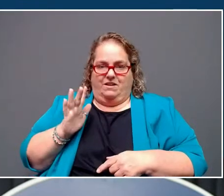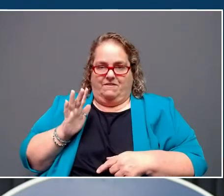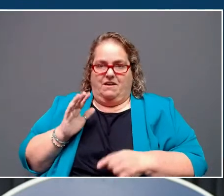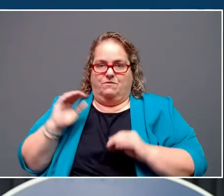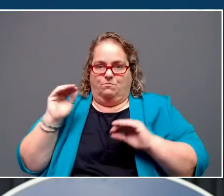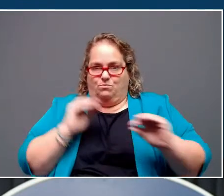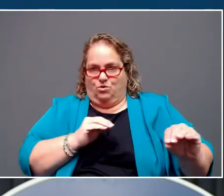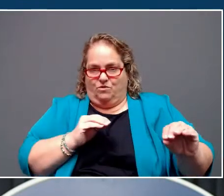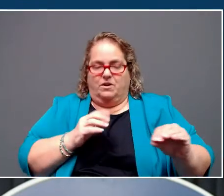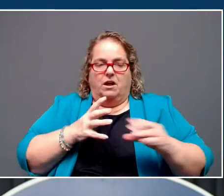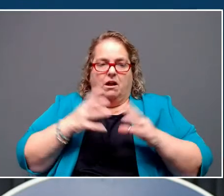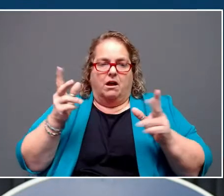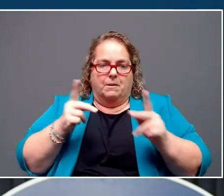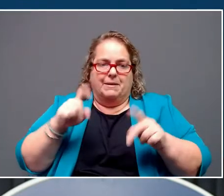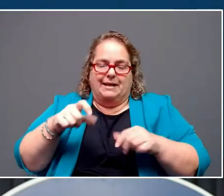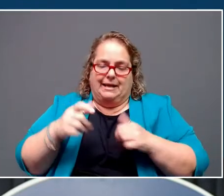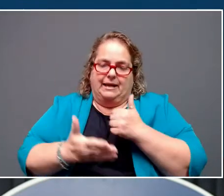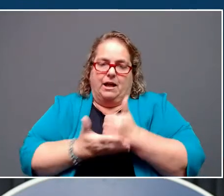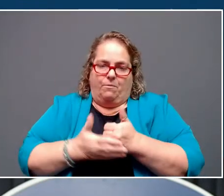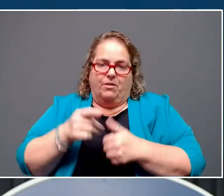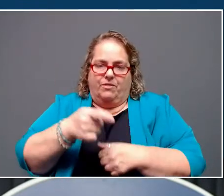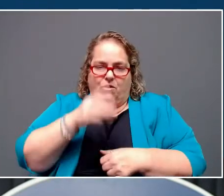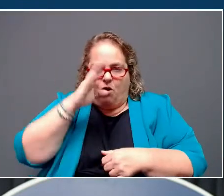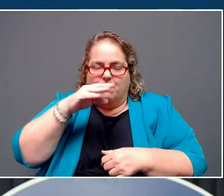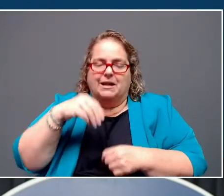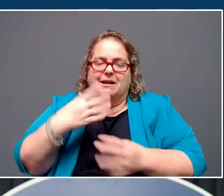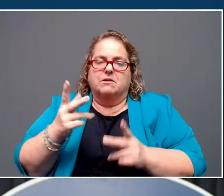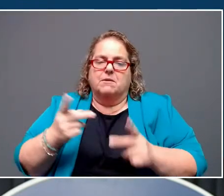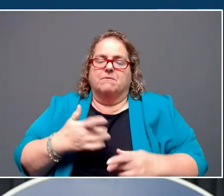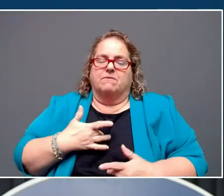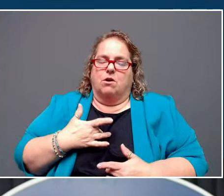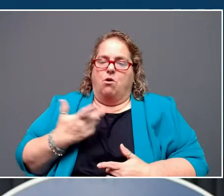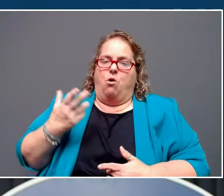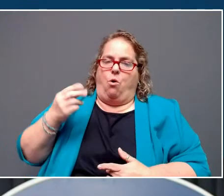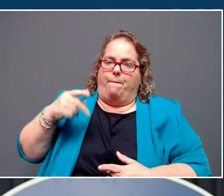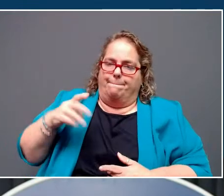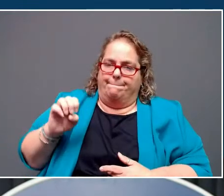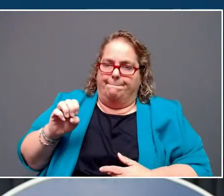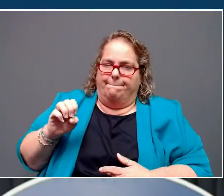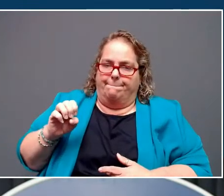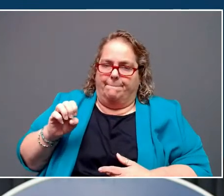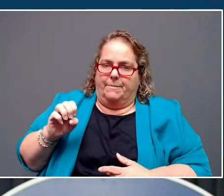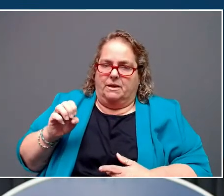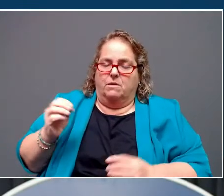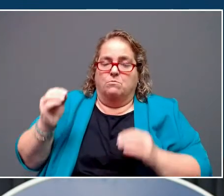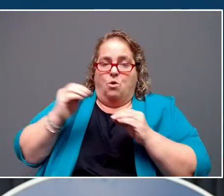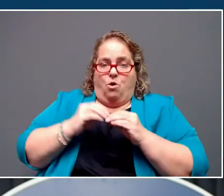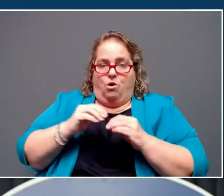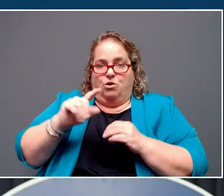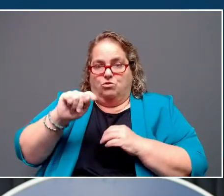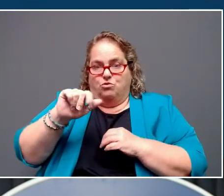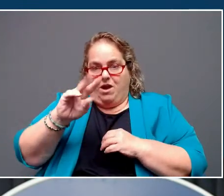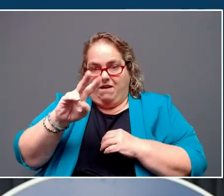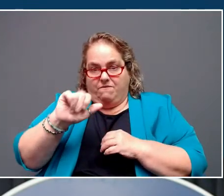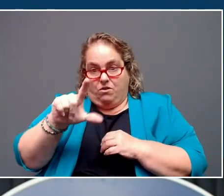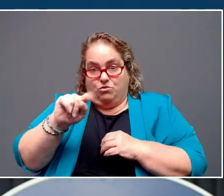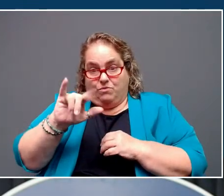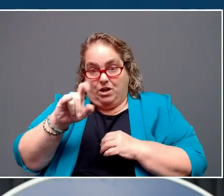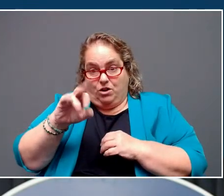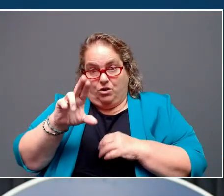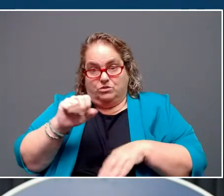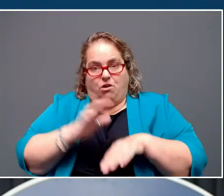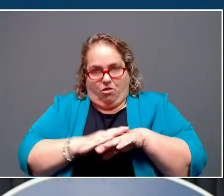needing help. I hope this gives folks some hope, and there are more travel trailers on the way.